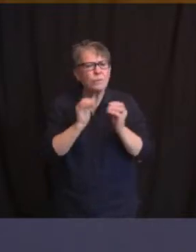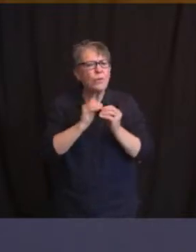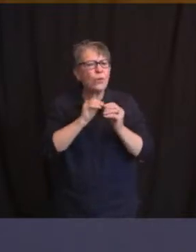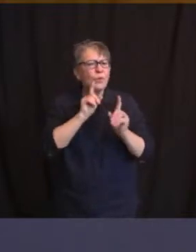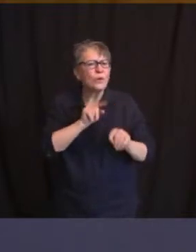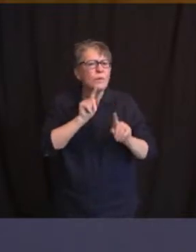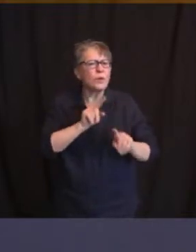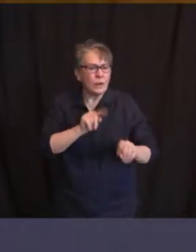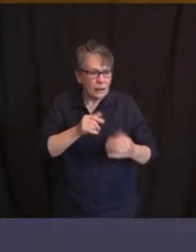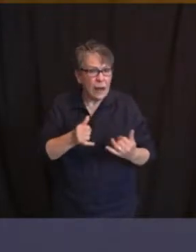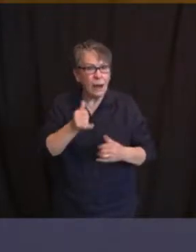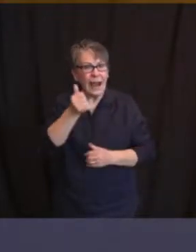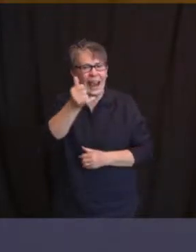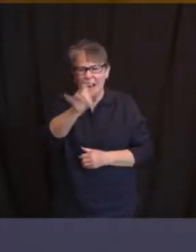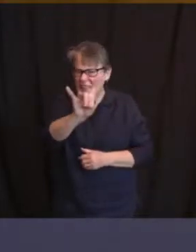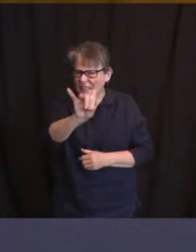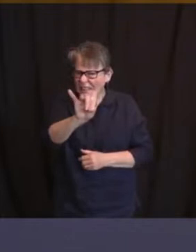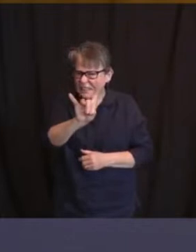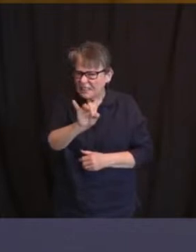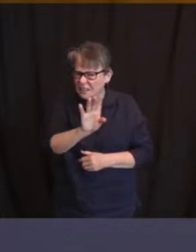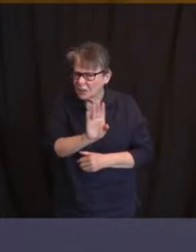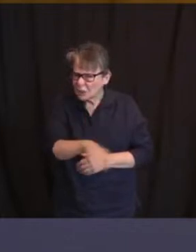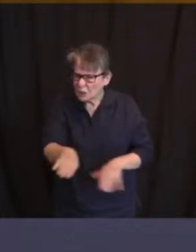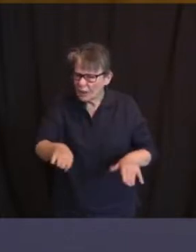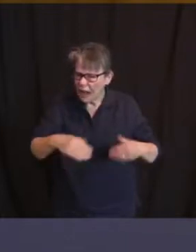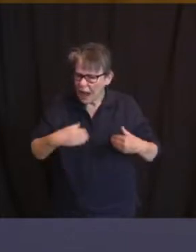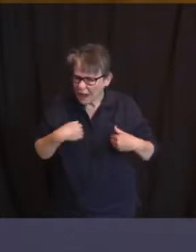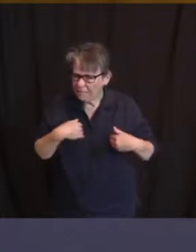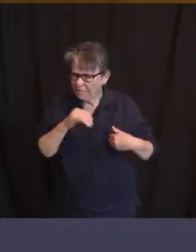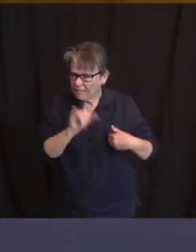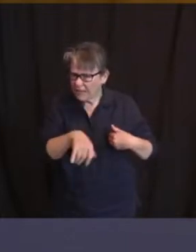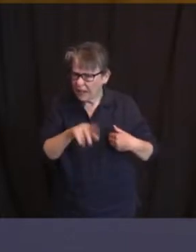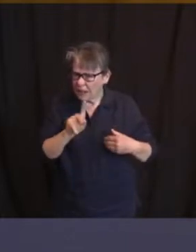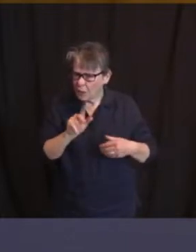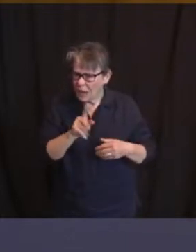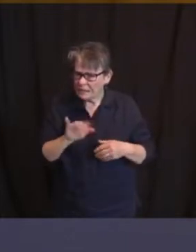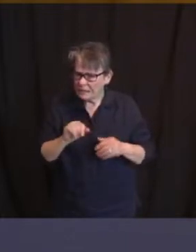that have shown signs of this inflammatory response.